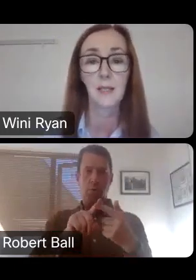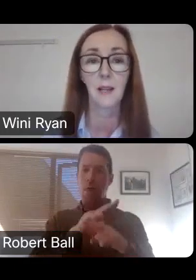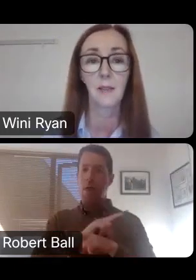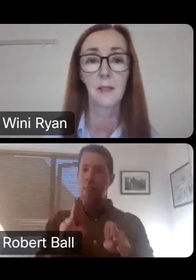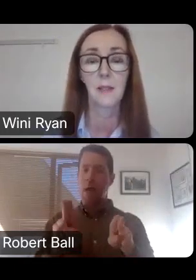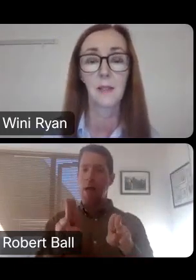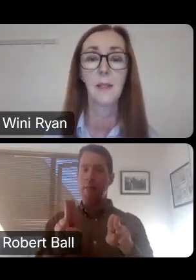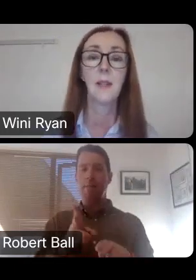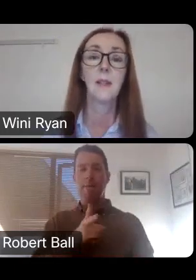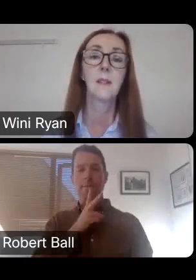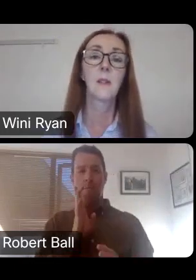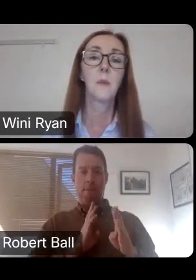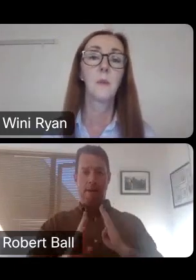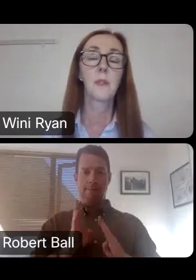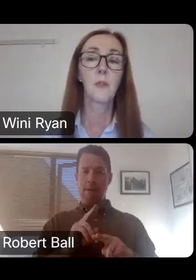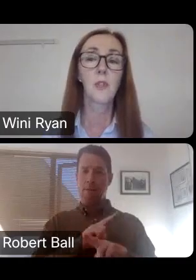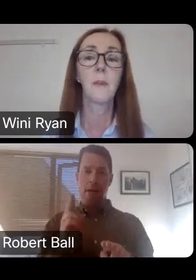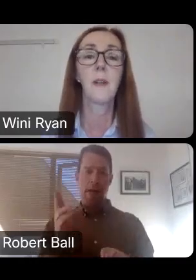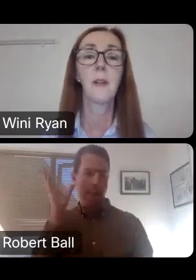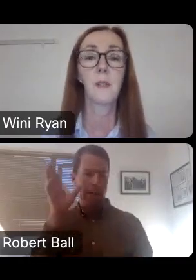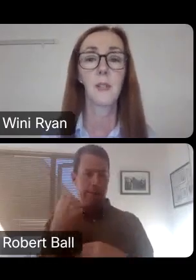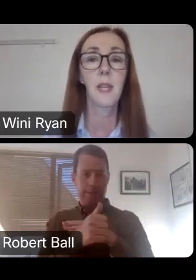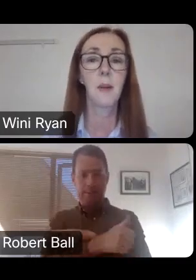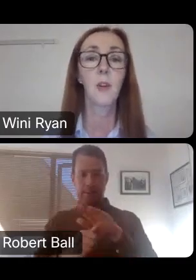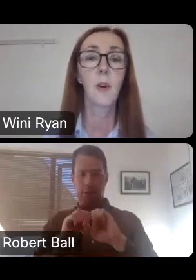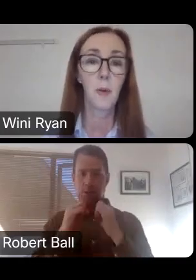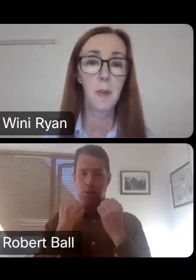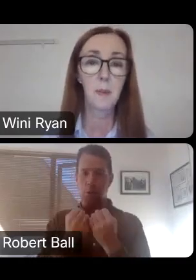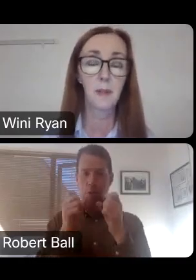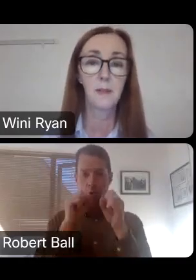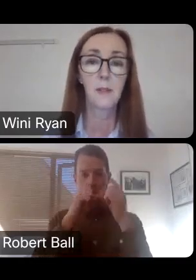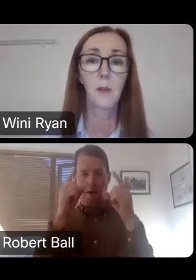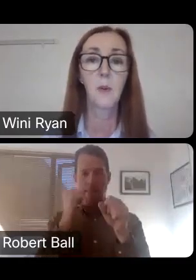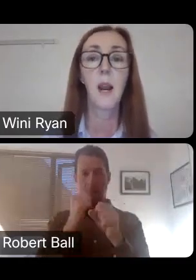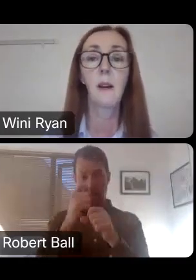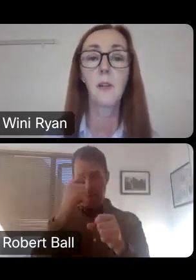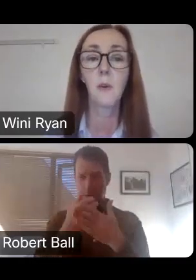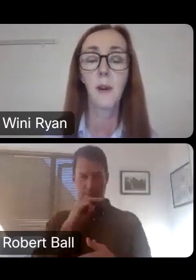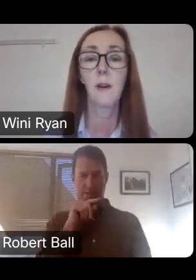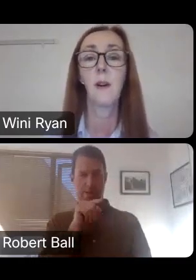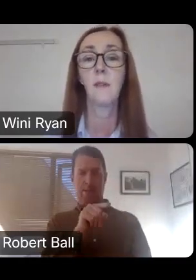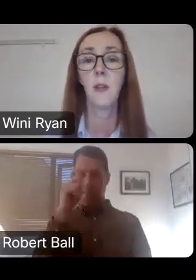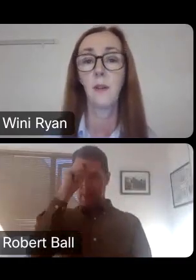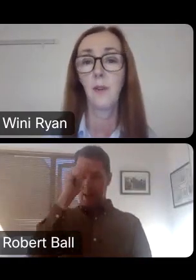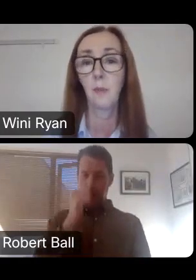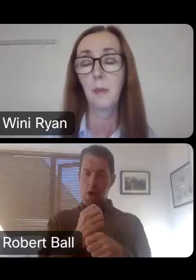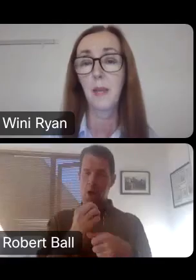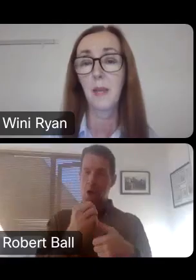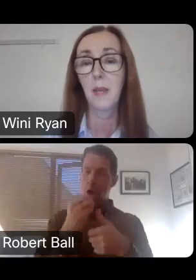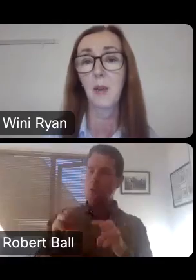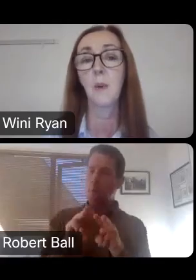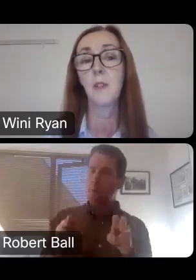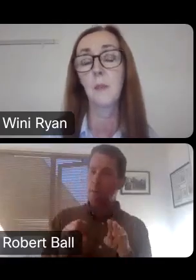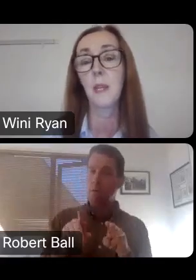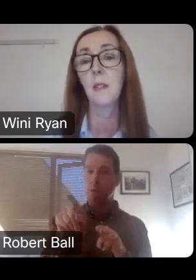listening skills. So social awareness is thinking about other people. So are you aware of non-verbal